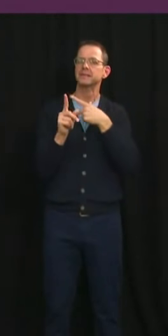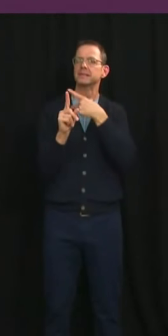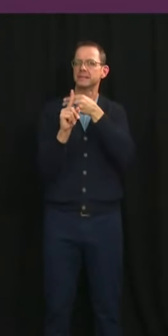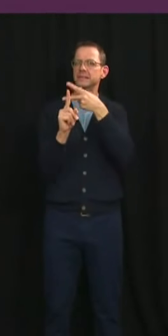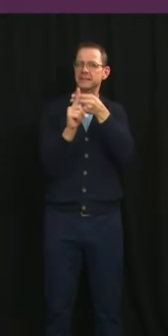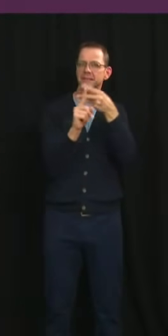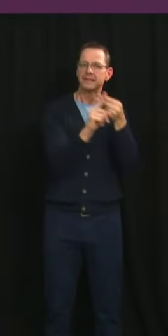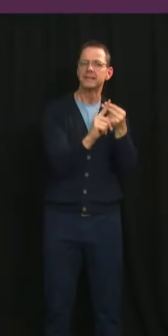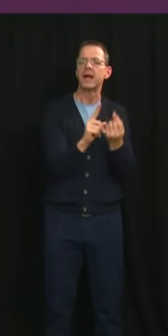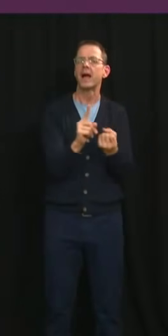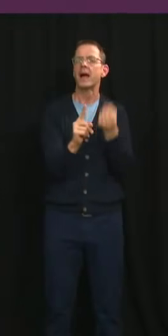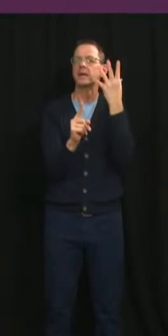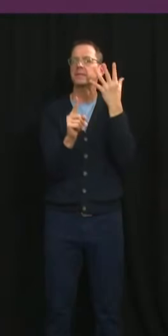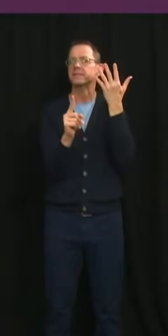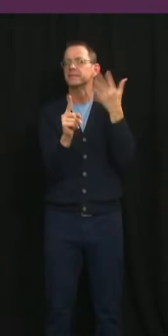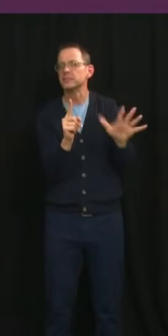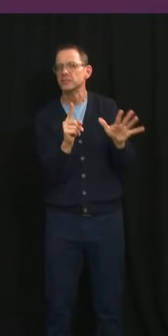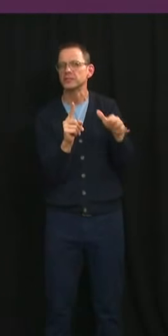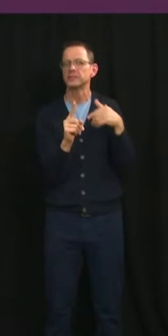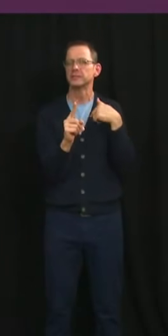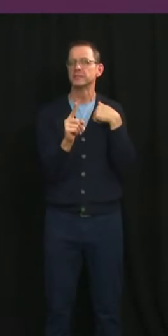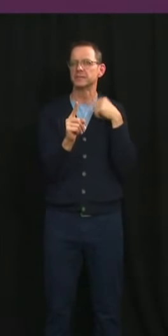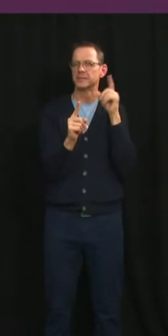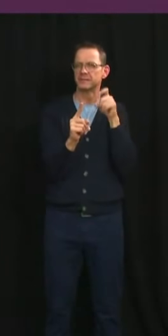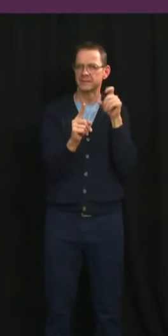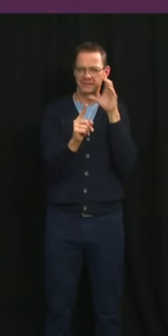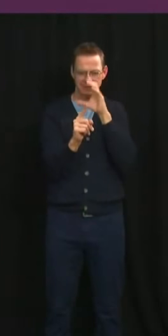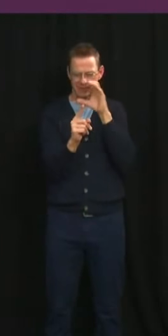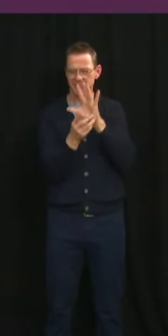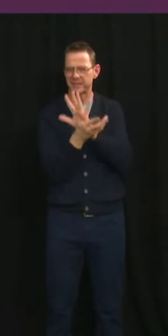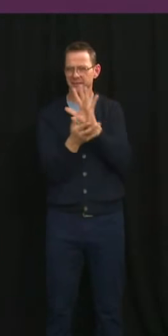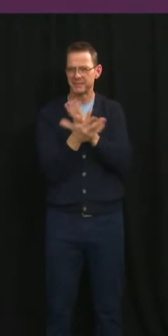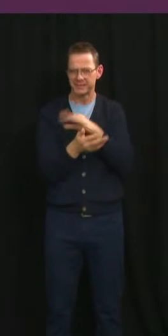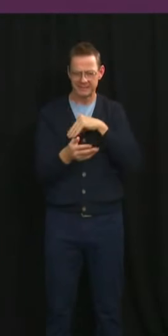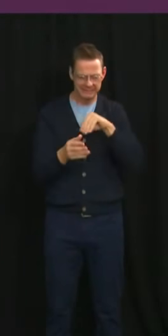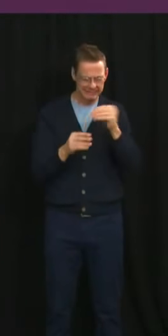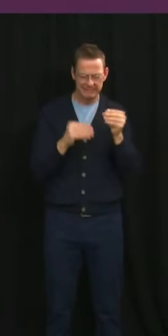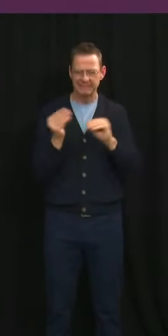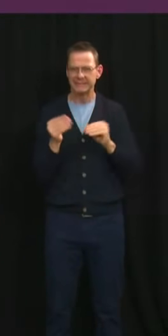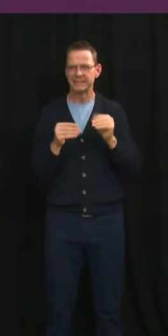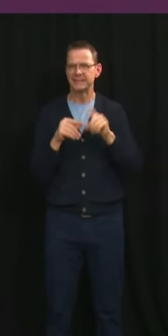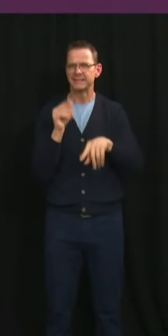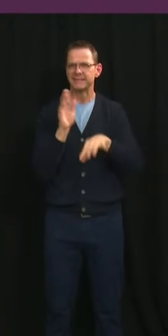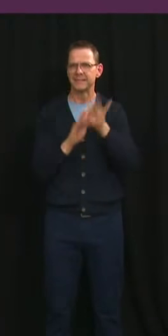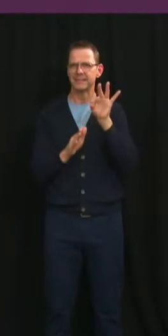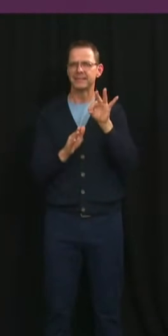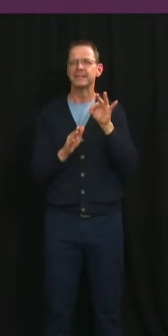this to you and other journalists. But essentially, we project that